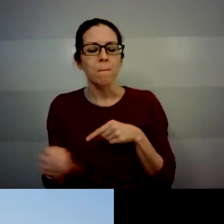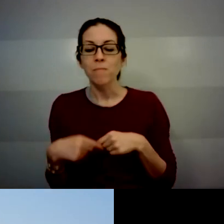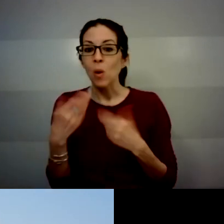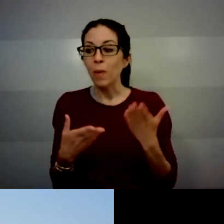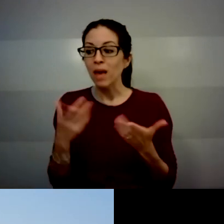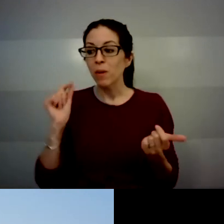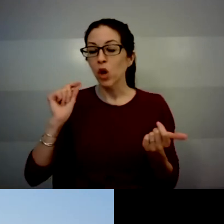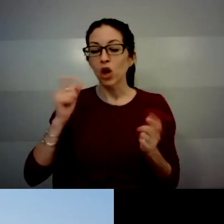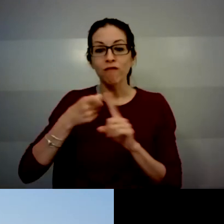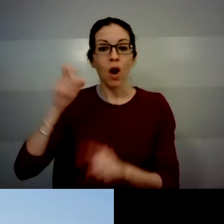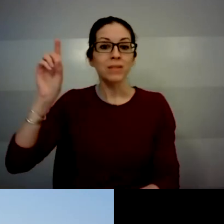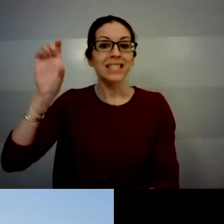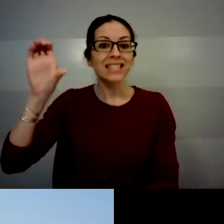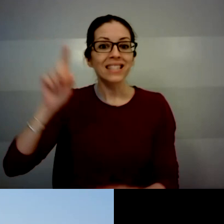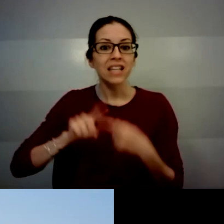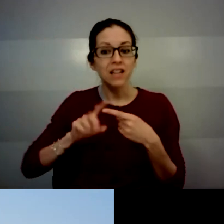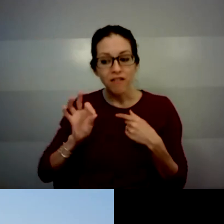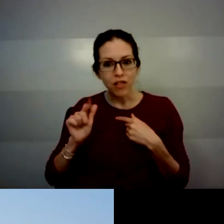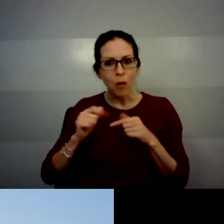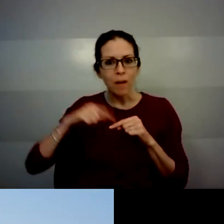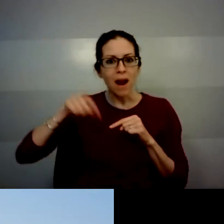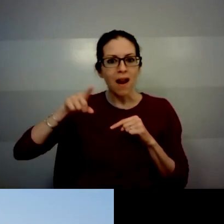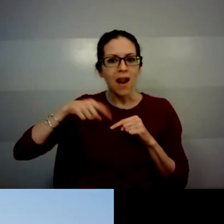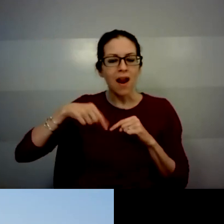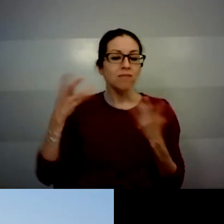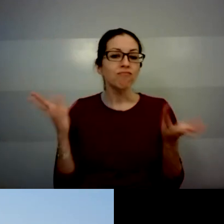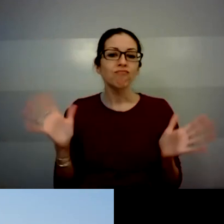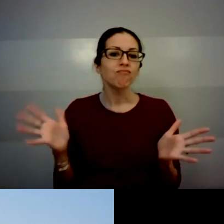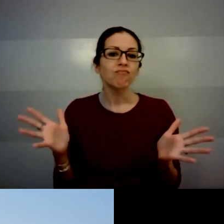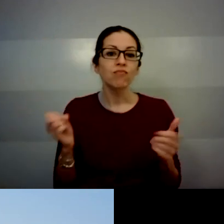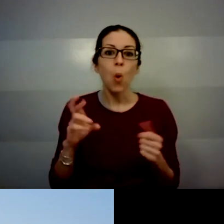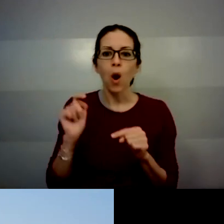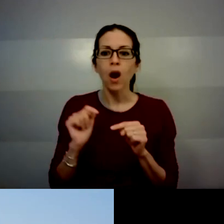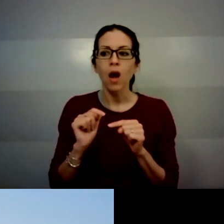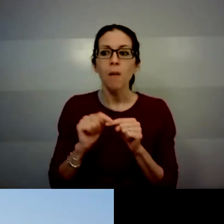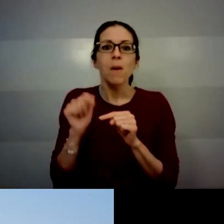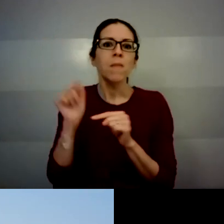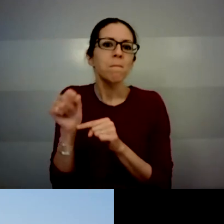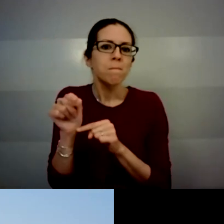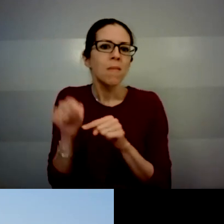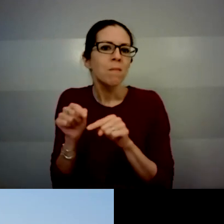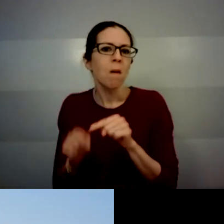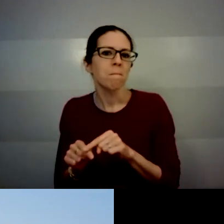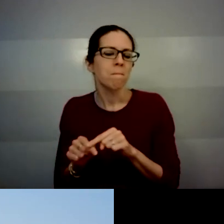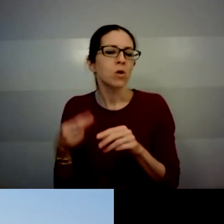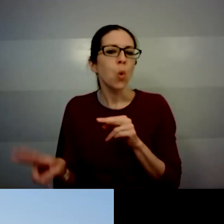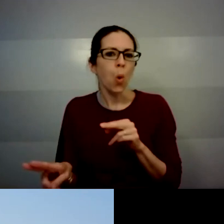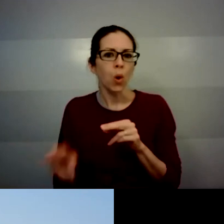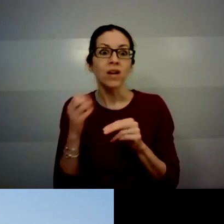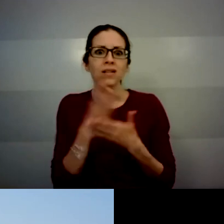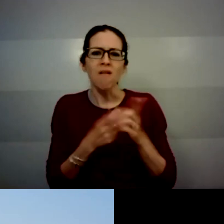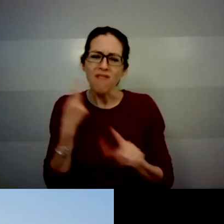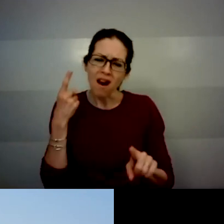D.C. to Florida and back, or it might just go from Washington, D.C. like two states down and back. So there's lots of different types of